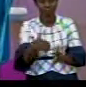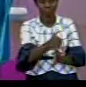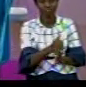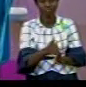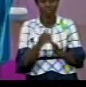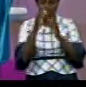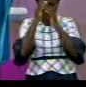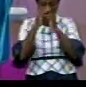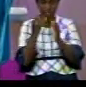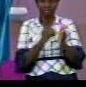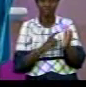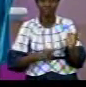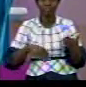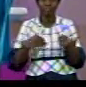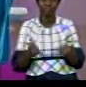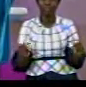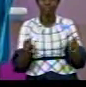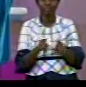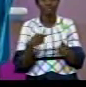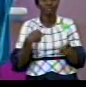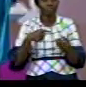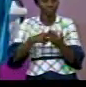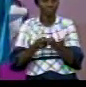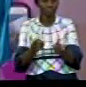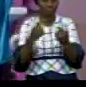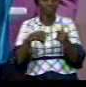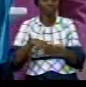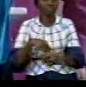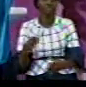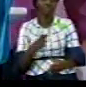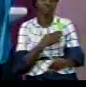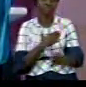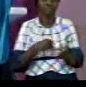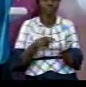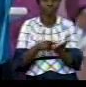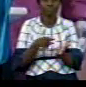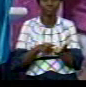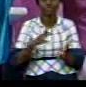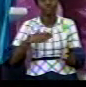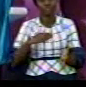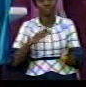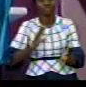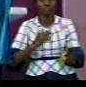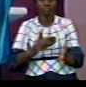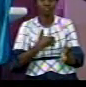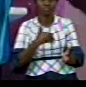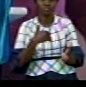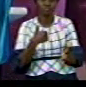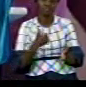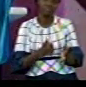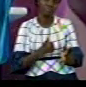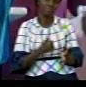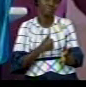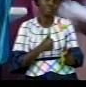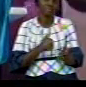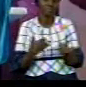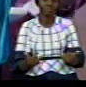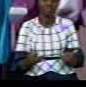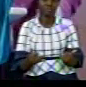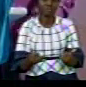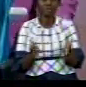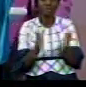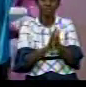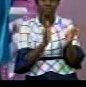lord now as we start coming out and checking ourselves now give praise to the lord give praise to the lord put your hands